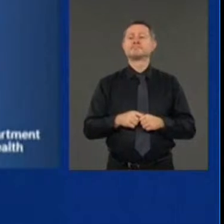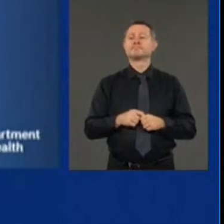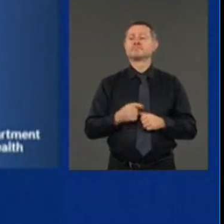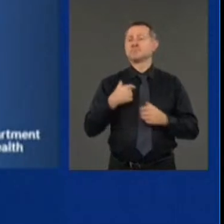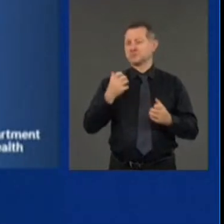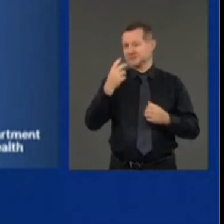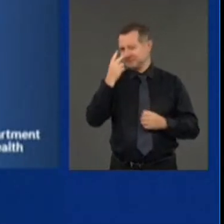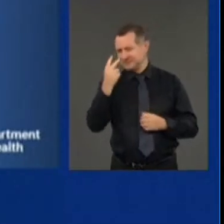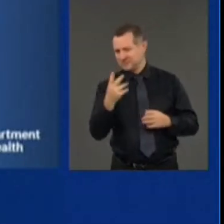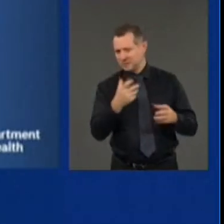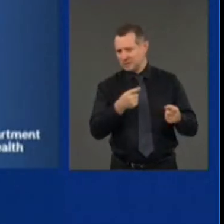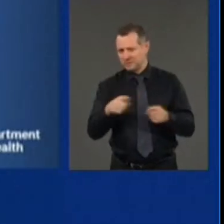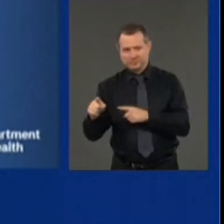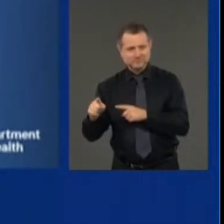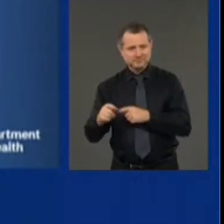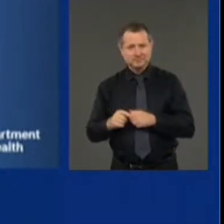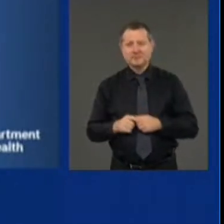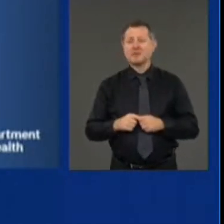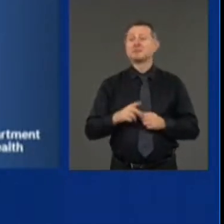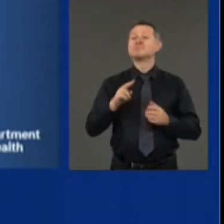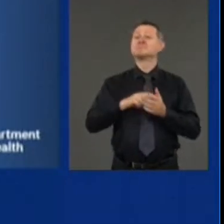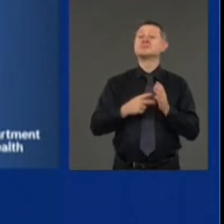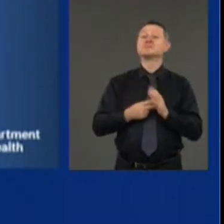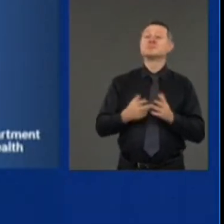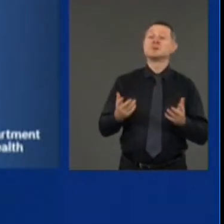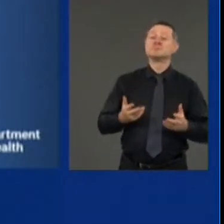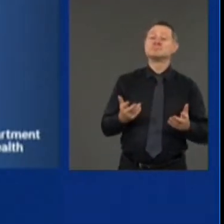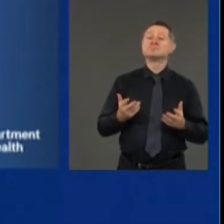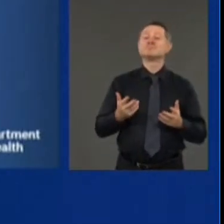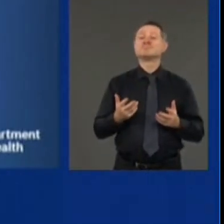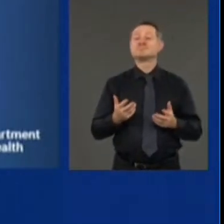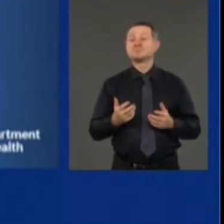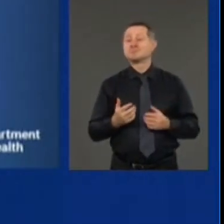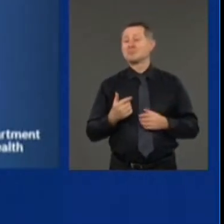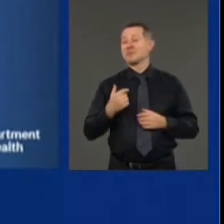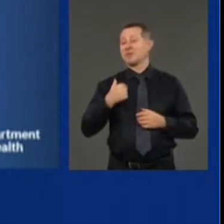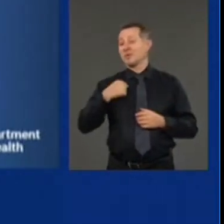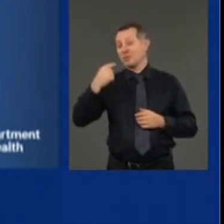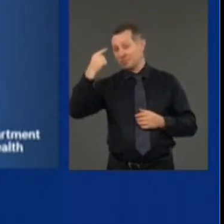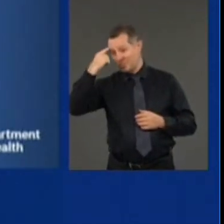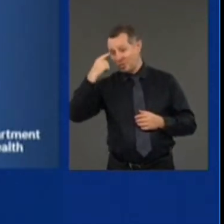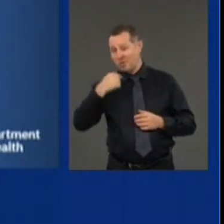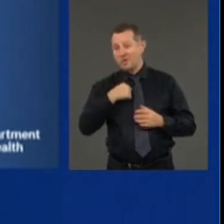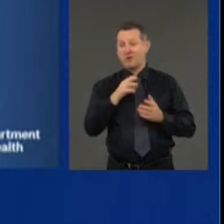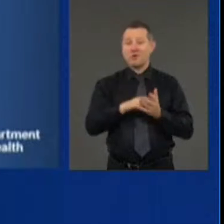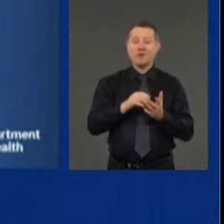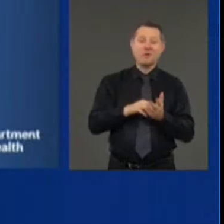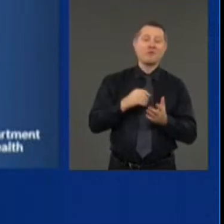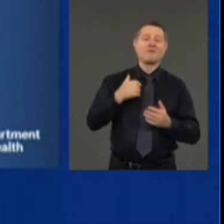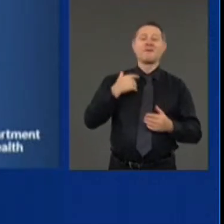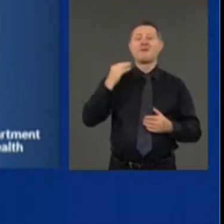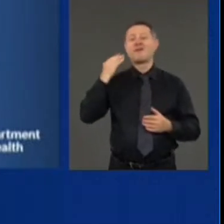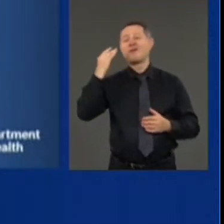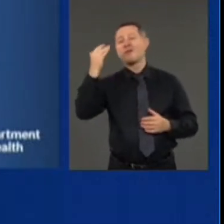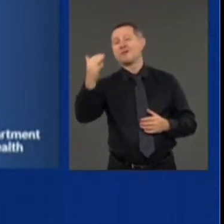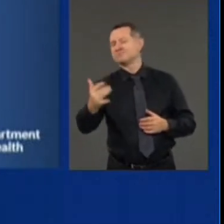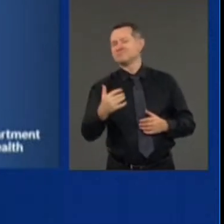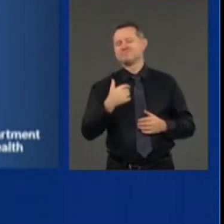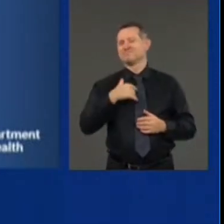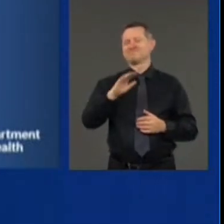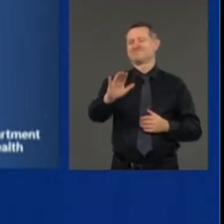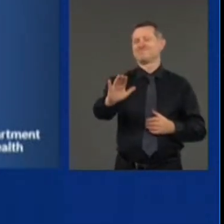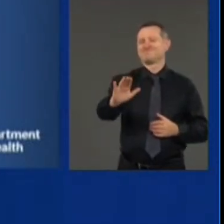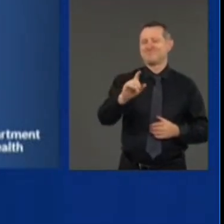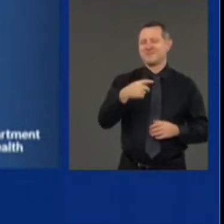time, not from an analysis using knowledge we have subsequently gained in the months since that time. We have to go back to that point in time. So